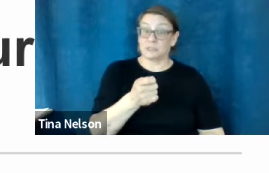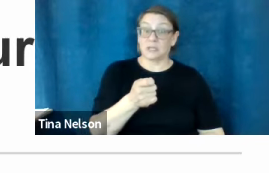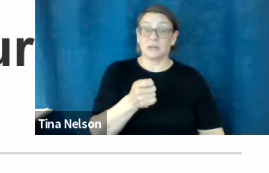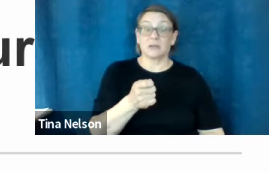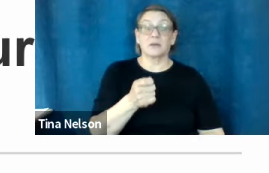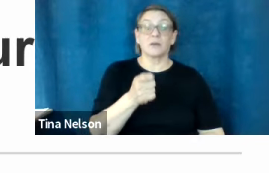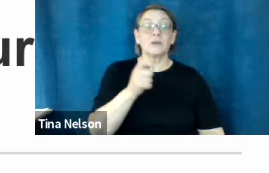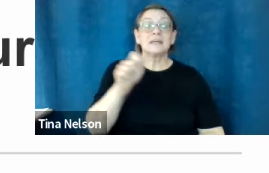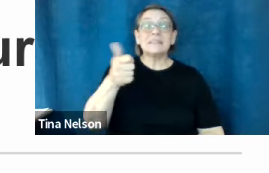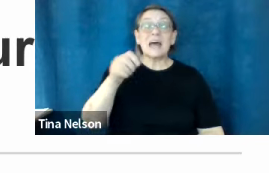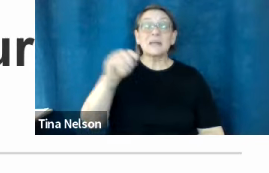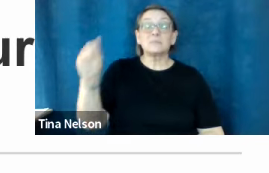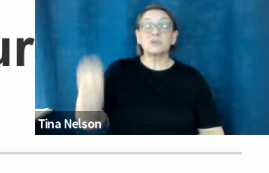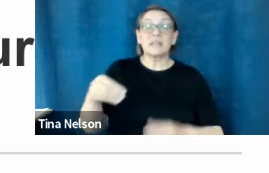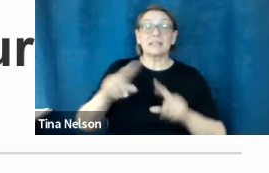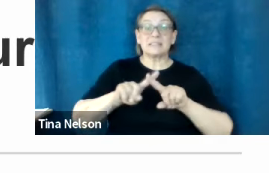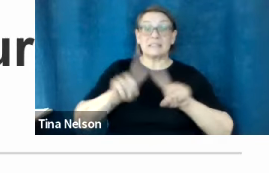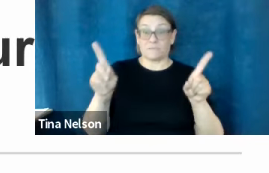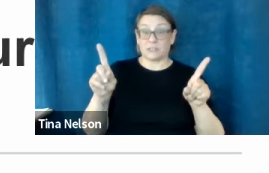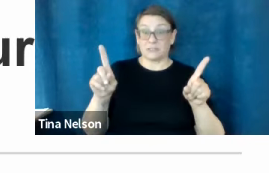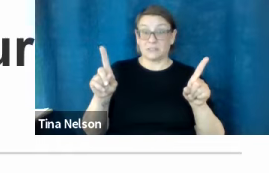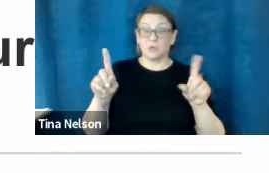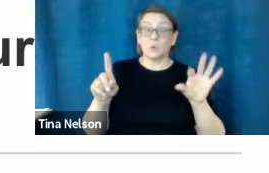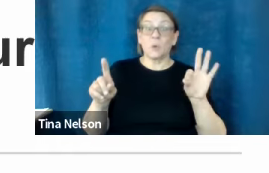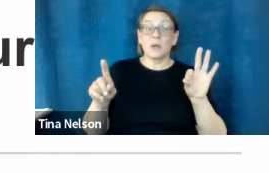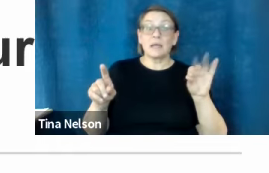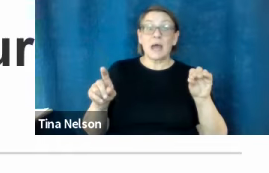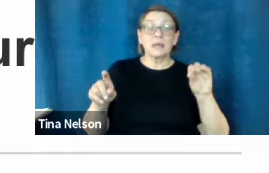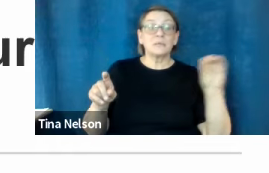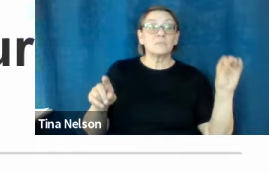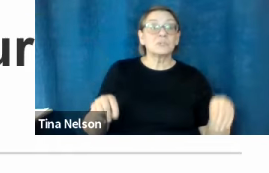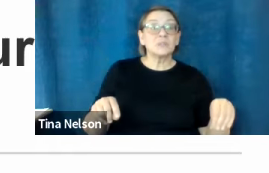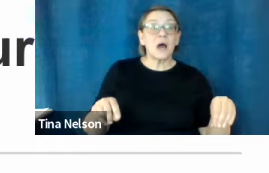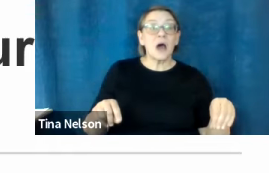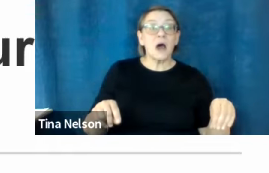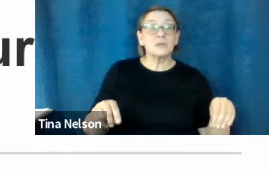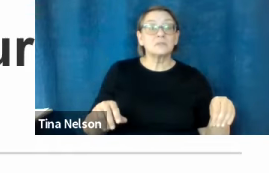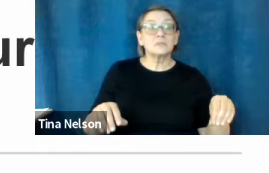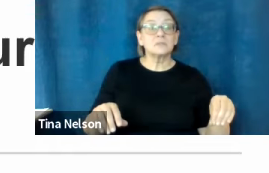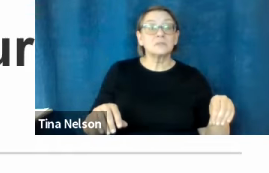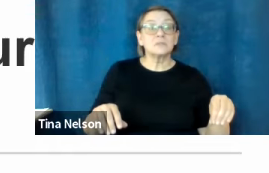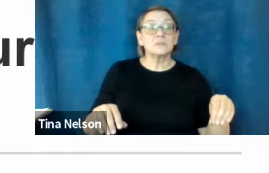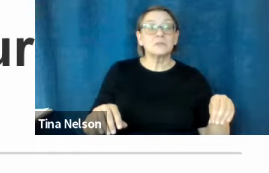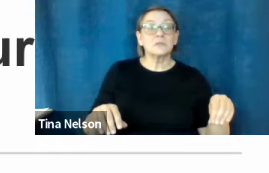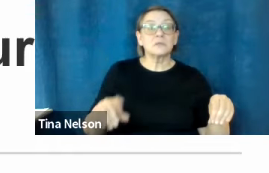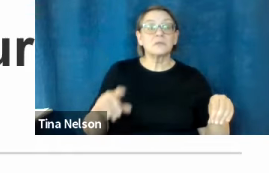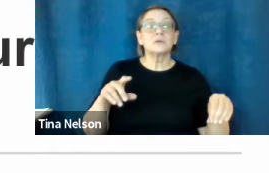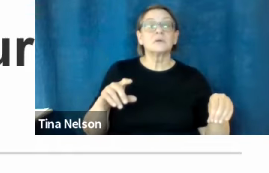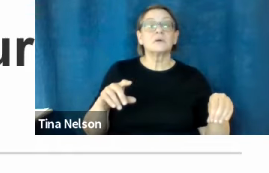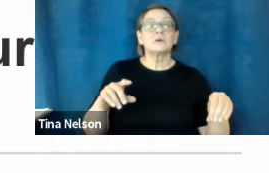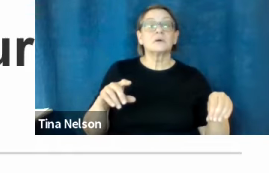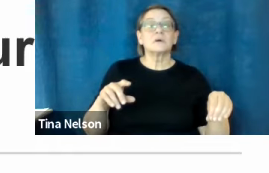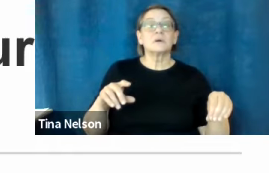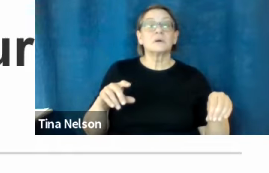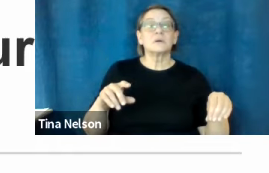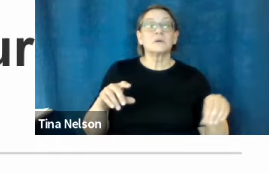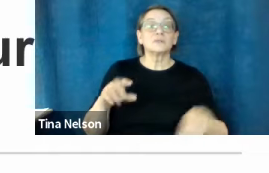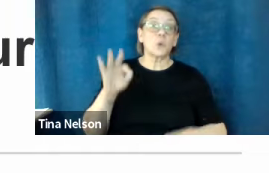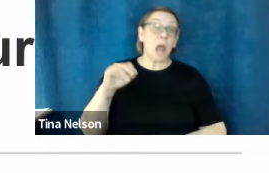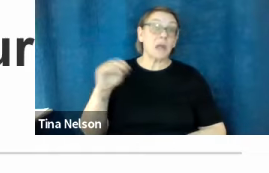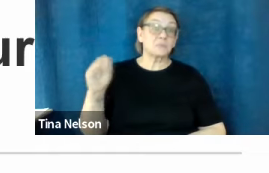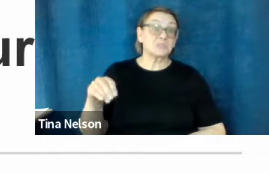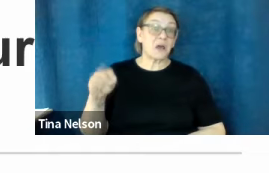there's a 10% split. So 90%, uh, deaf or hard of hearing making their way in people's